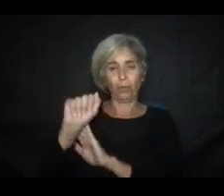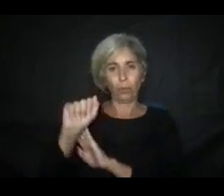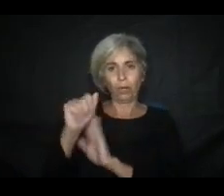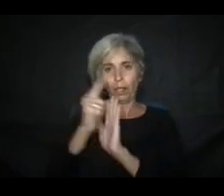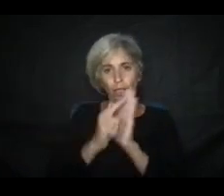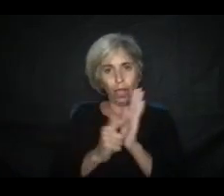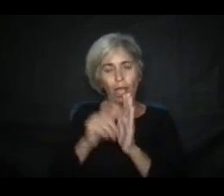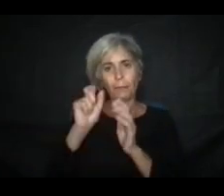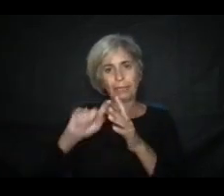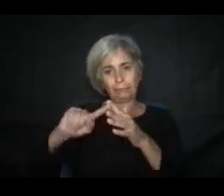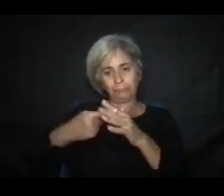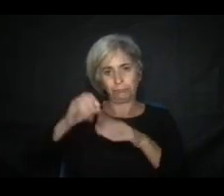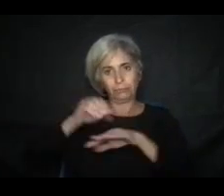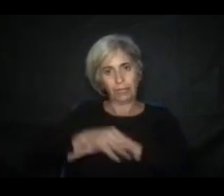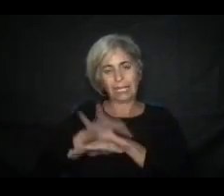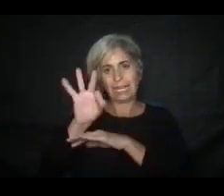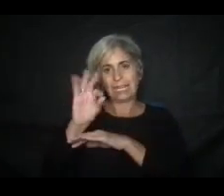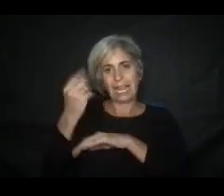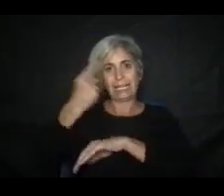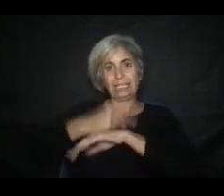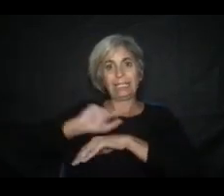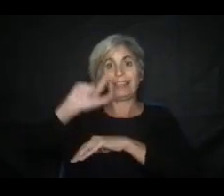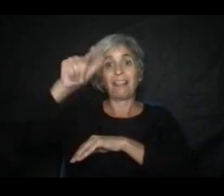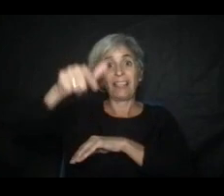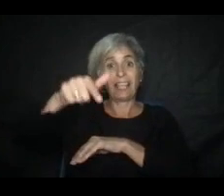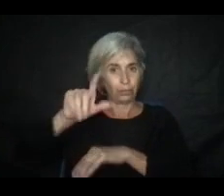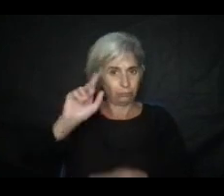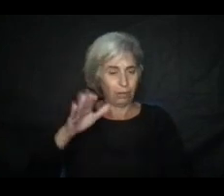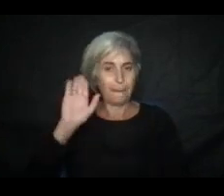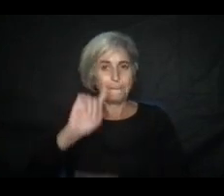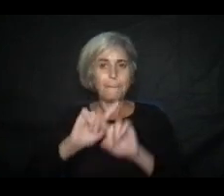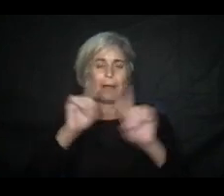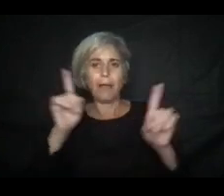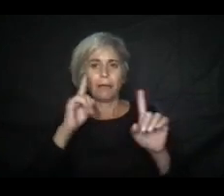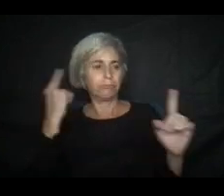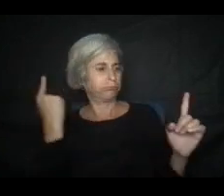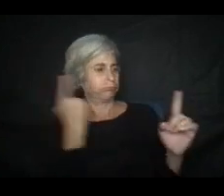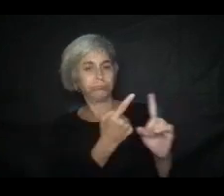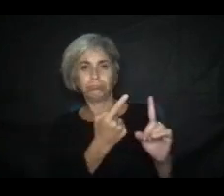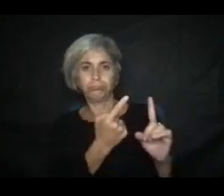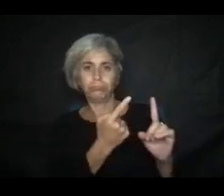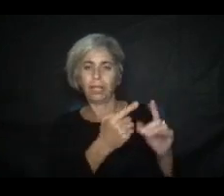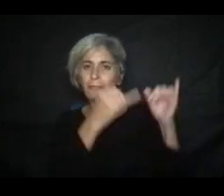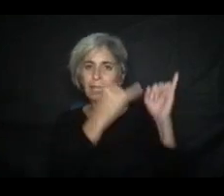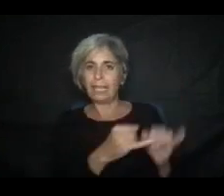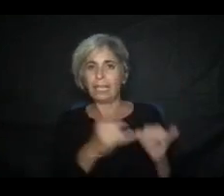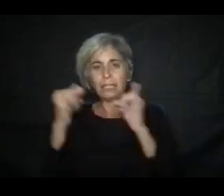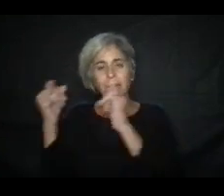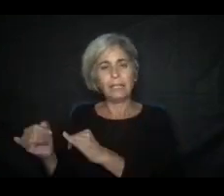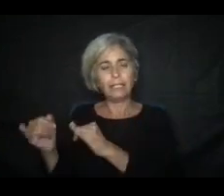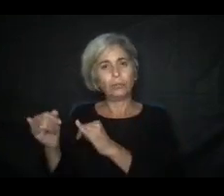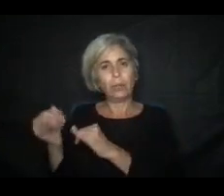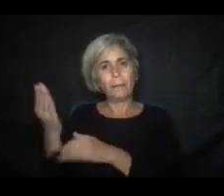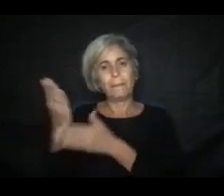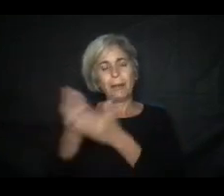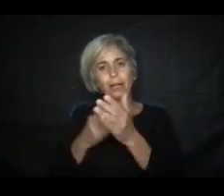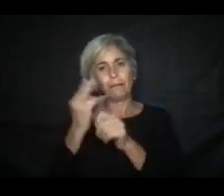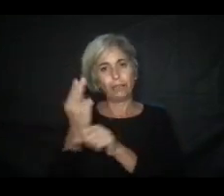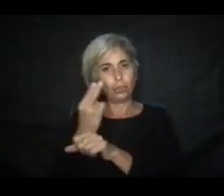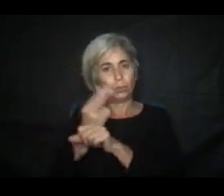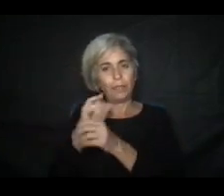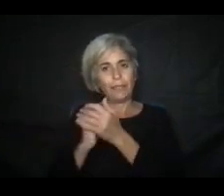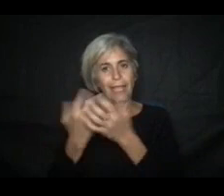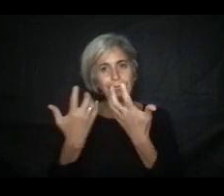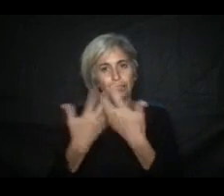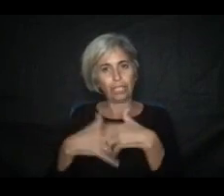into effect 90 days later. But those really target the individual components of uses that generate